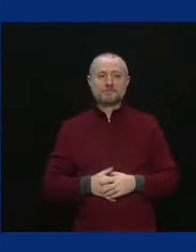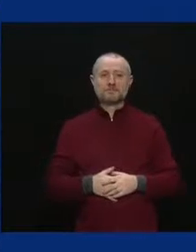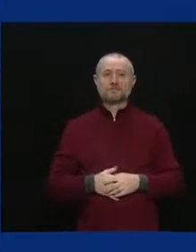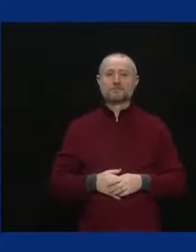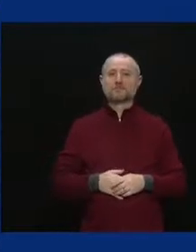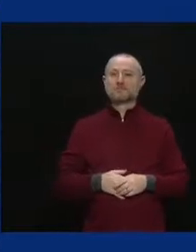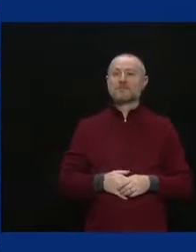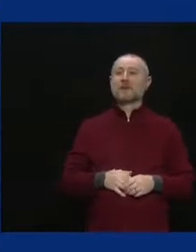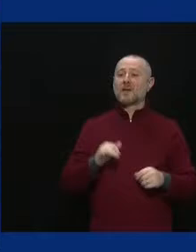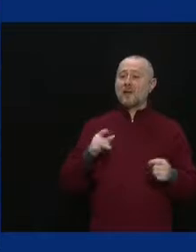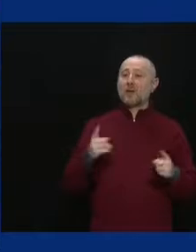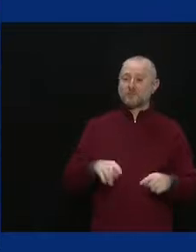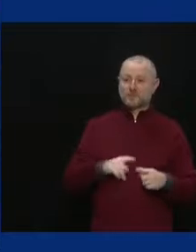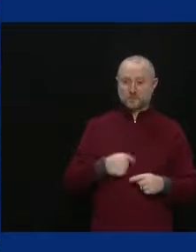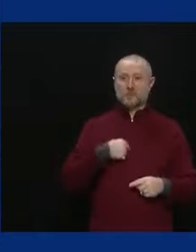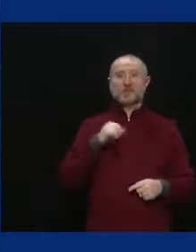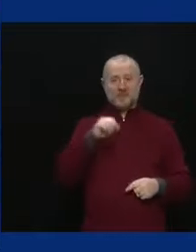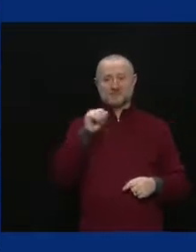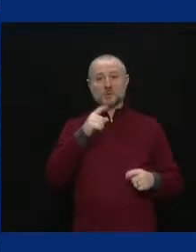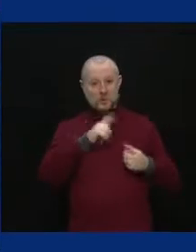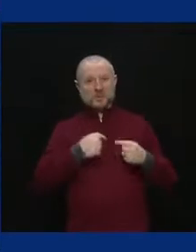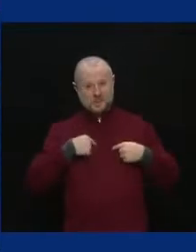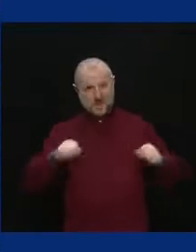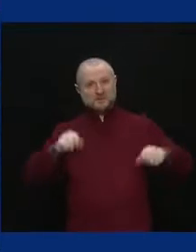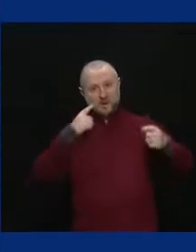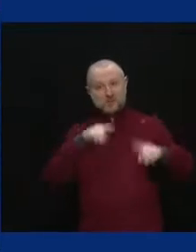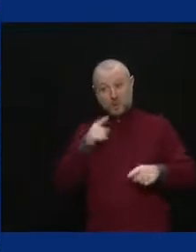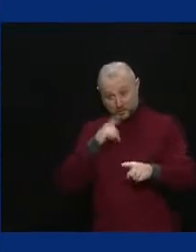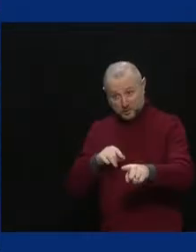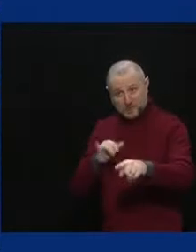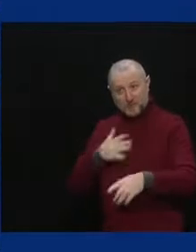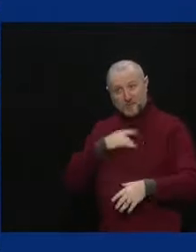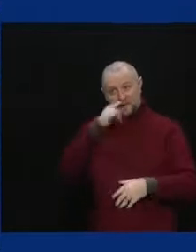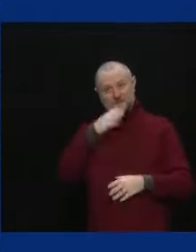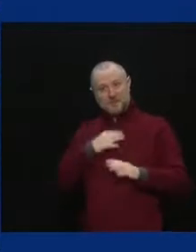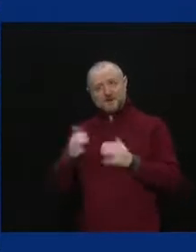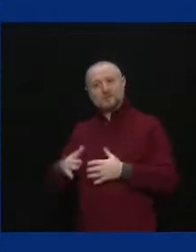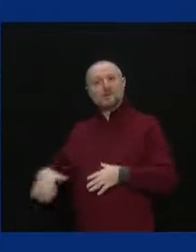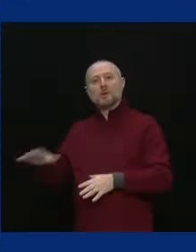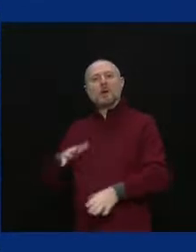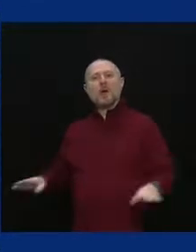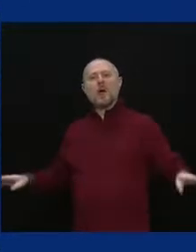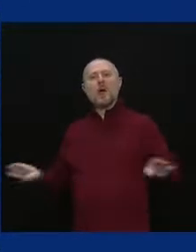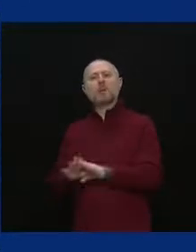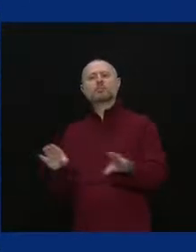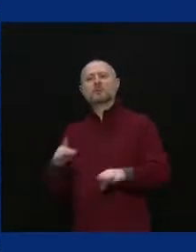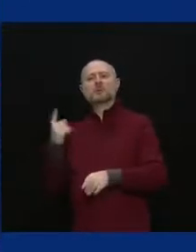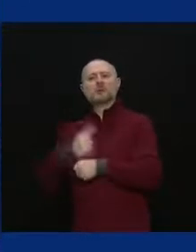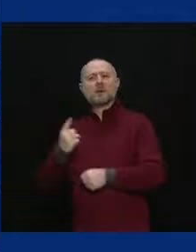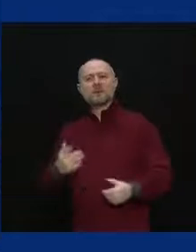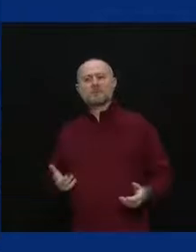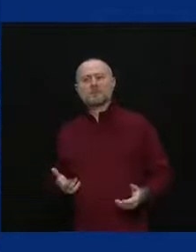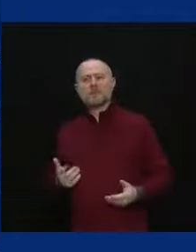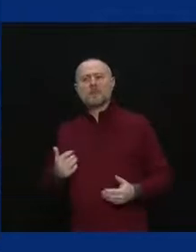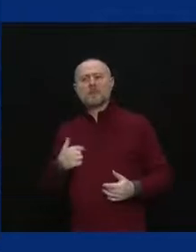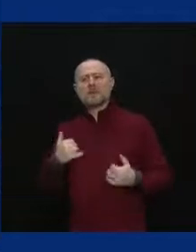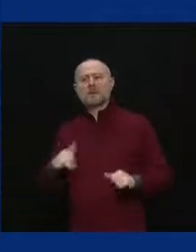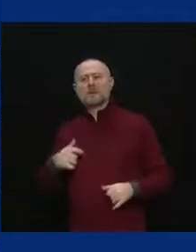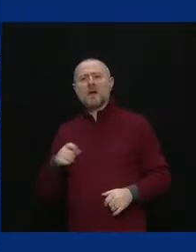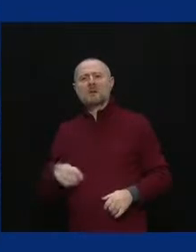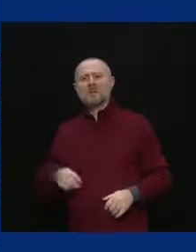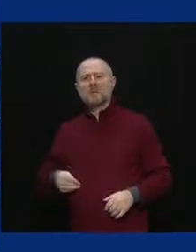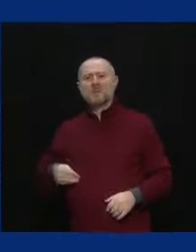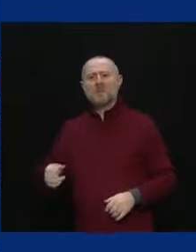first, yeah. Yes, my child's class has been shut down once already for 10 days. You still have to pay the nursery